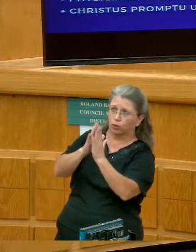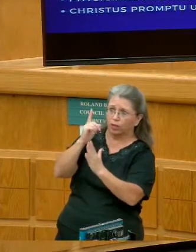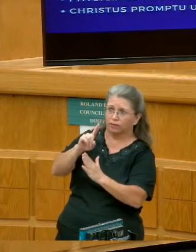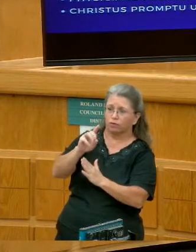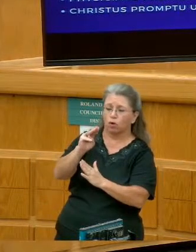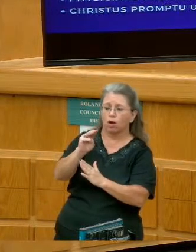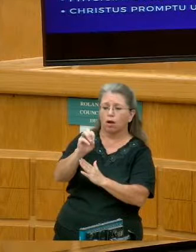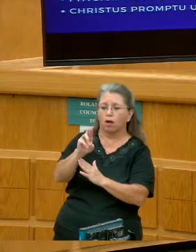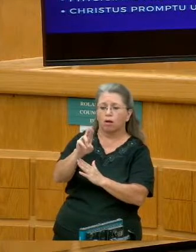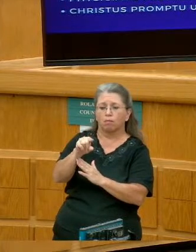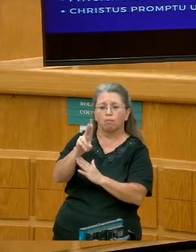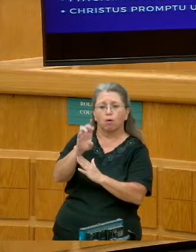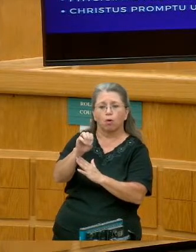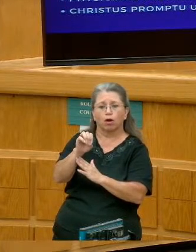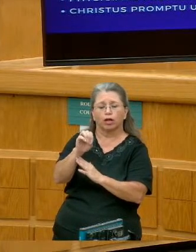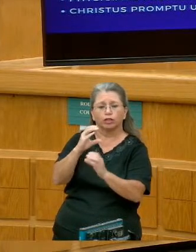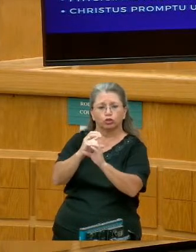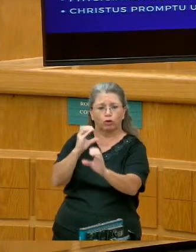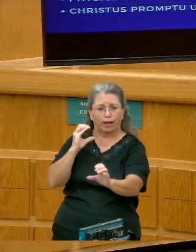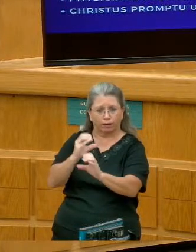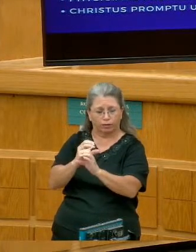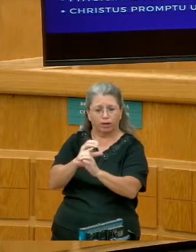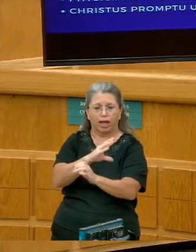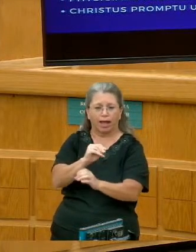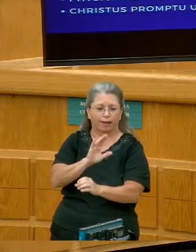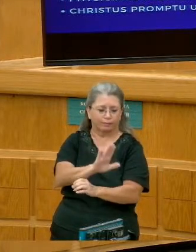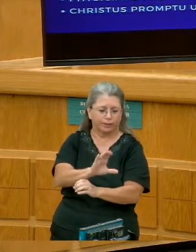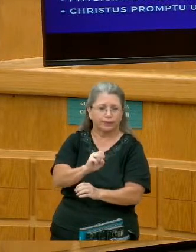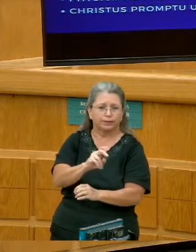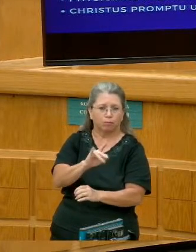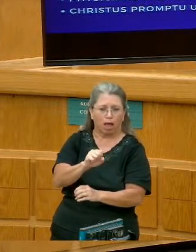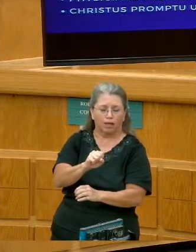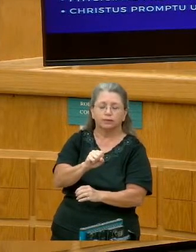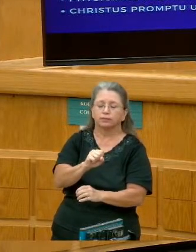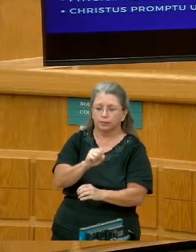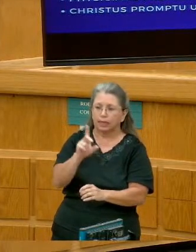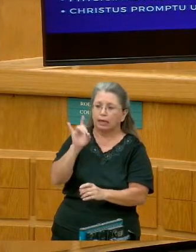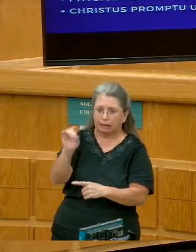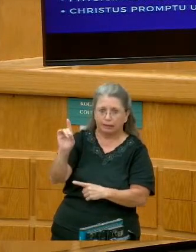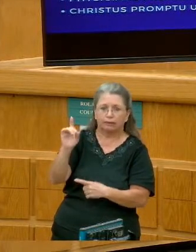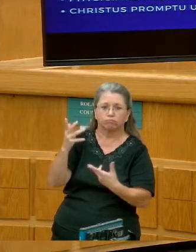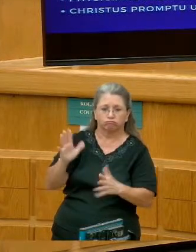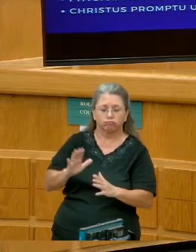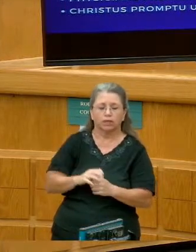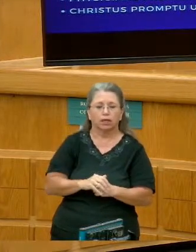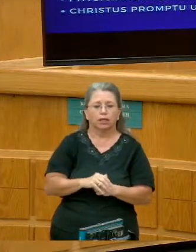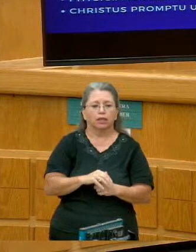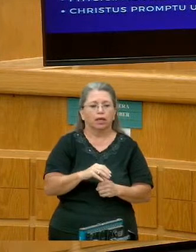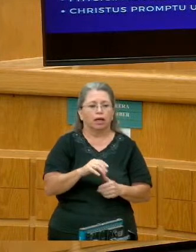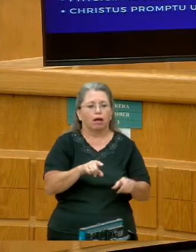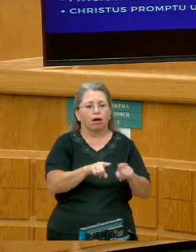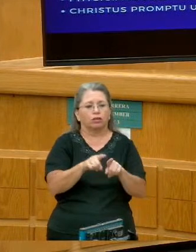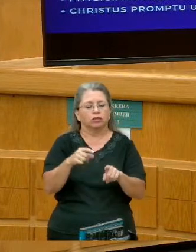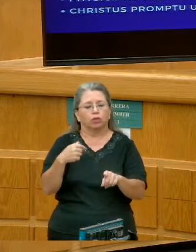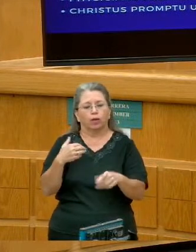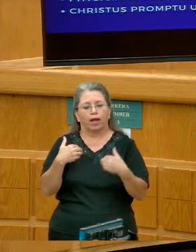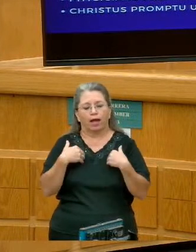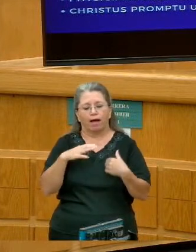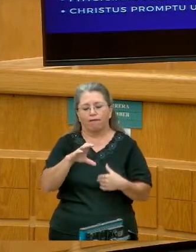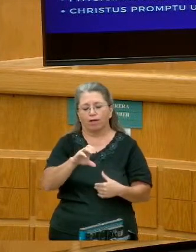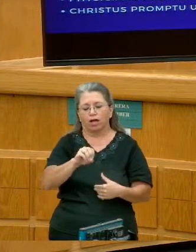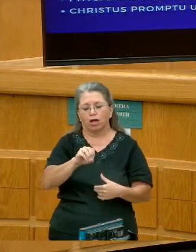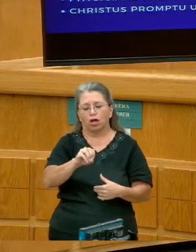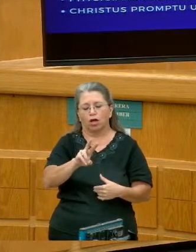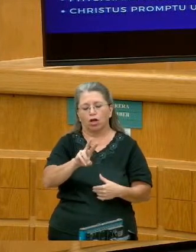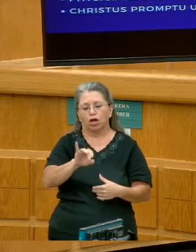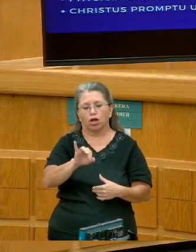supplies that he needed. In addition, I have a COVID clinic that I'd like to outline for you, as well as renew